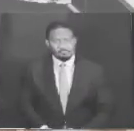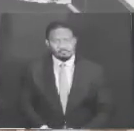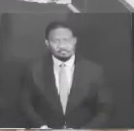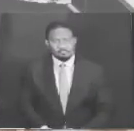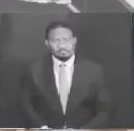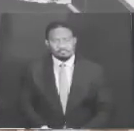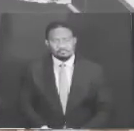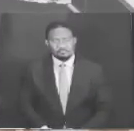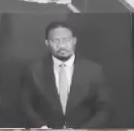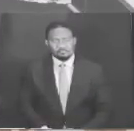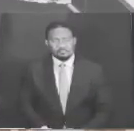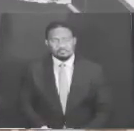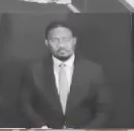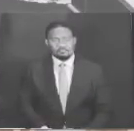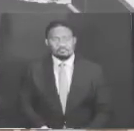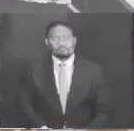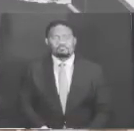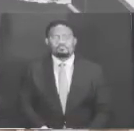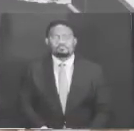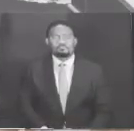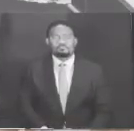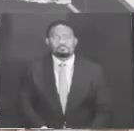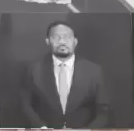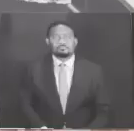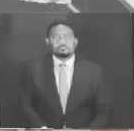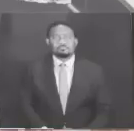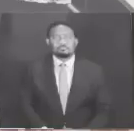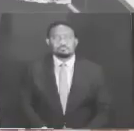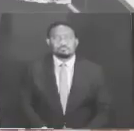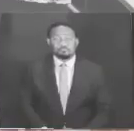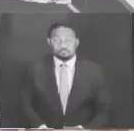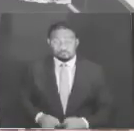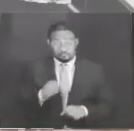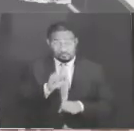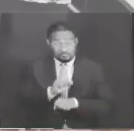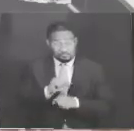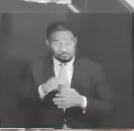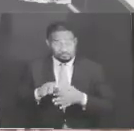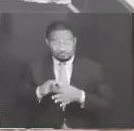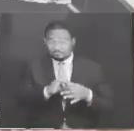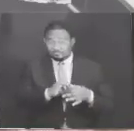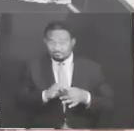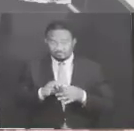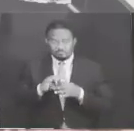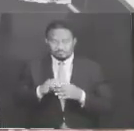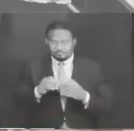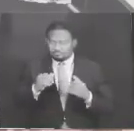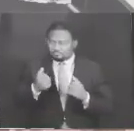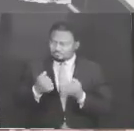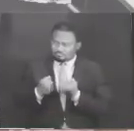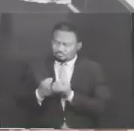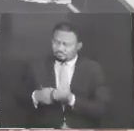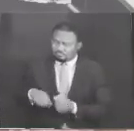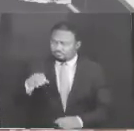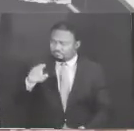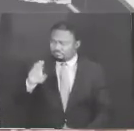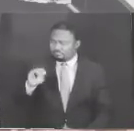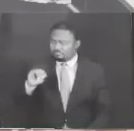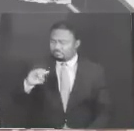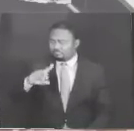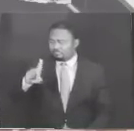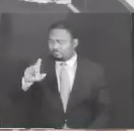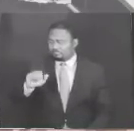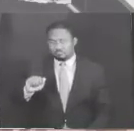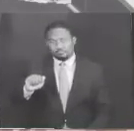economy. The Speaker, let us work together to strengthen the metropolitan, municipal, and district